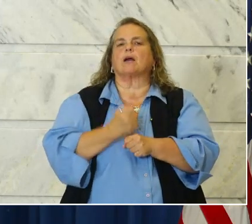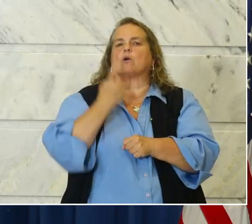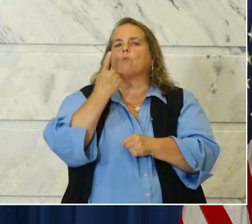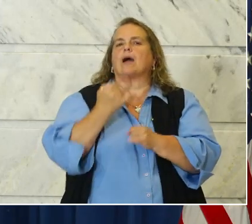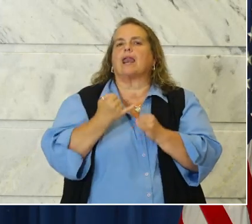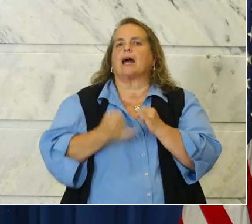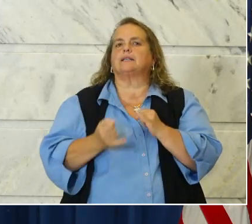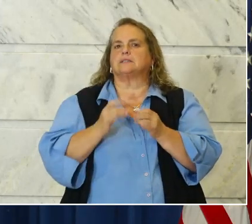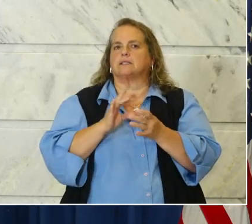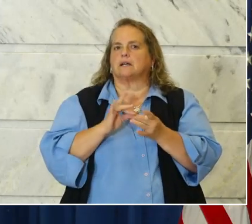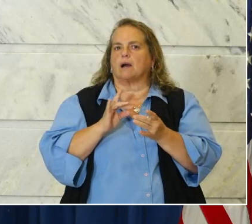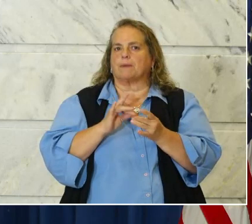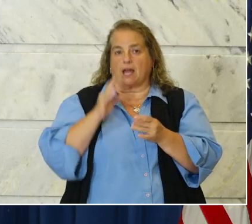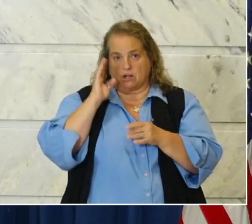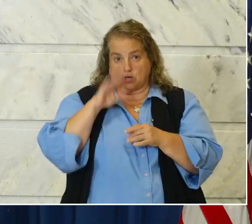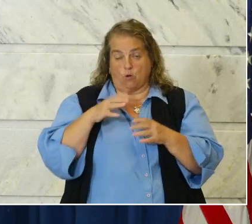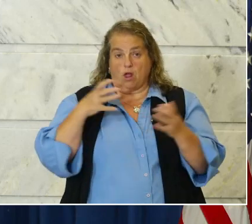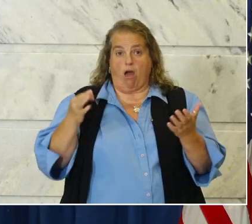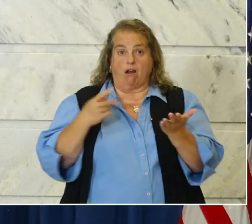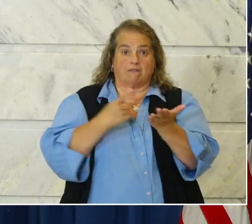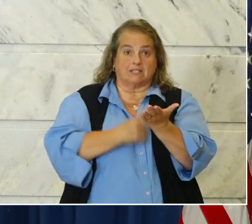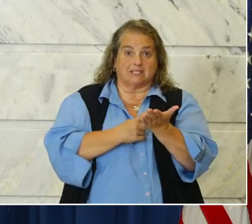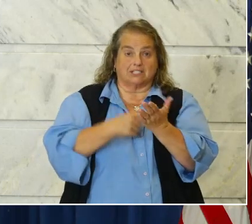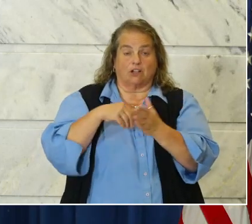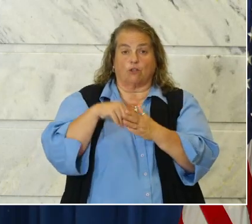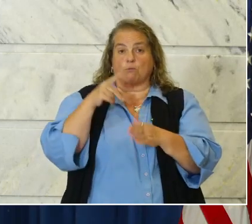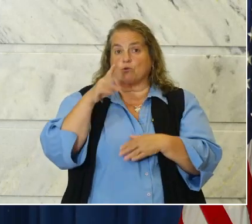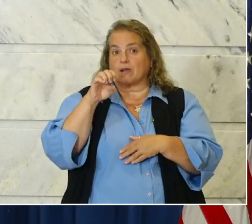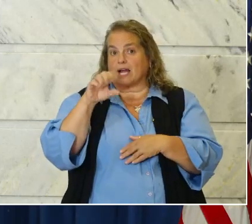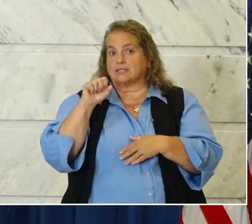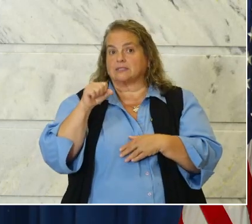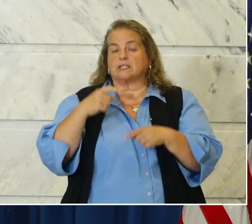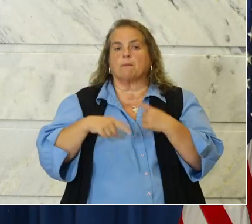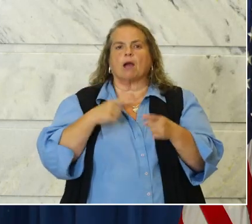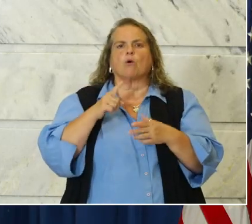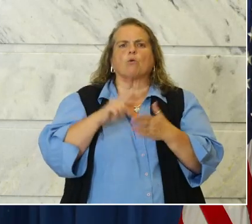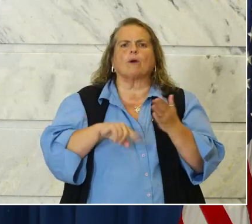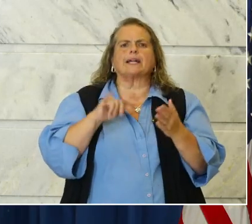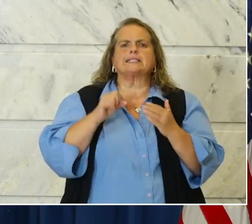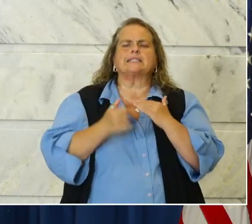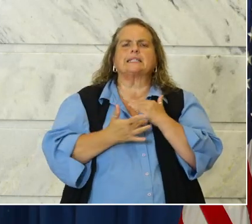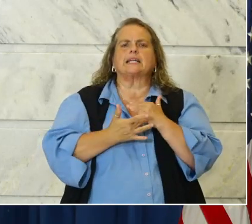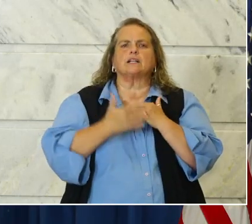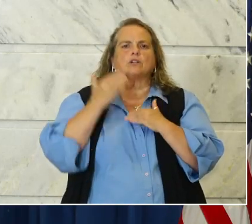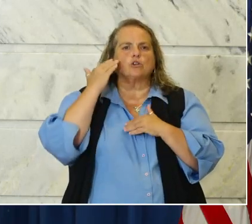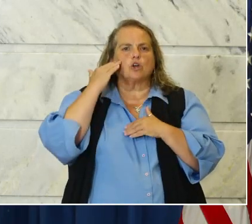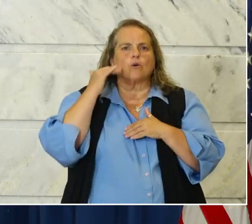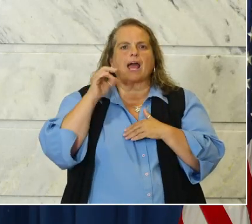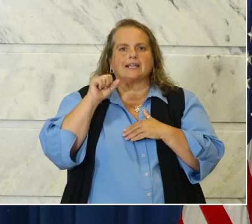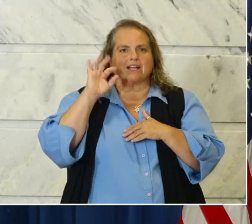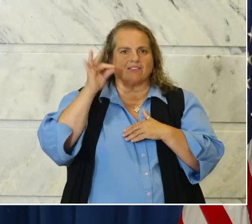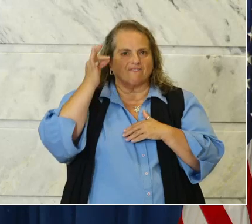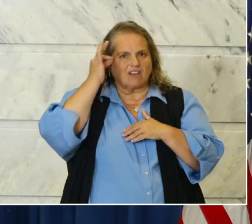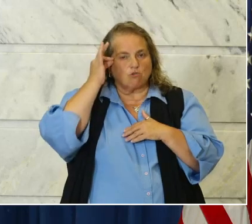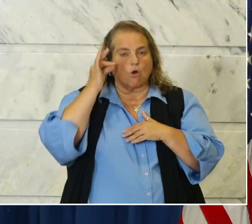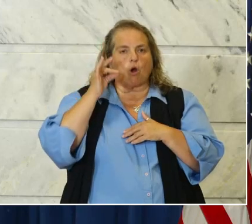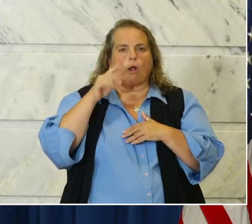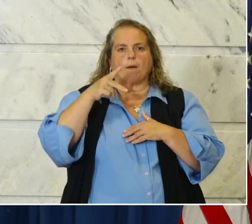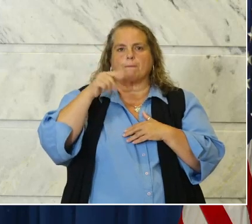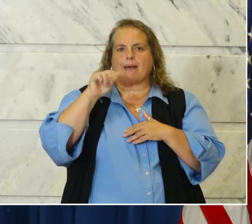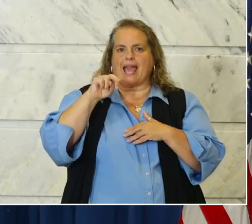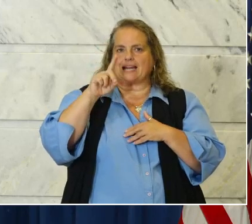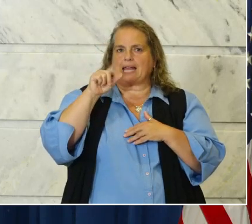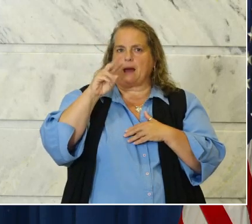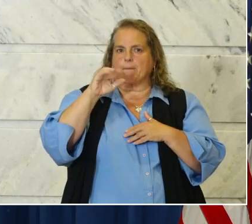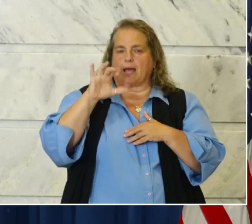last comment. I know there's been a lot of discussion in the press about what is technically known as the Federal Pandemic